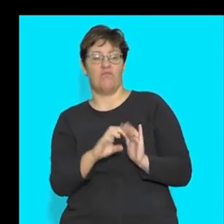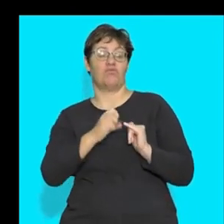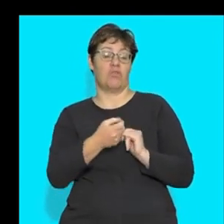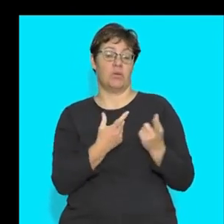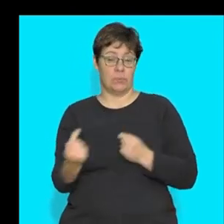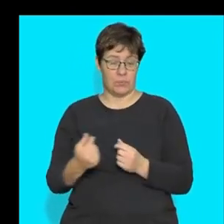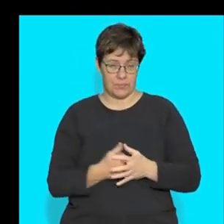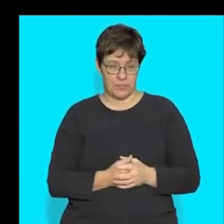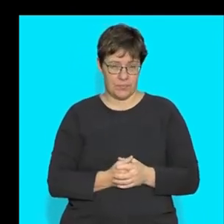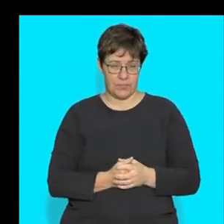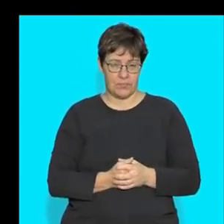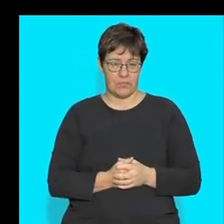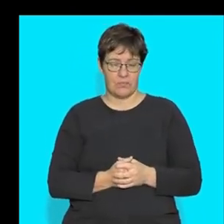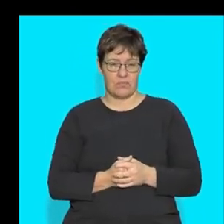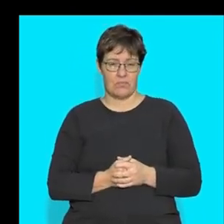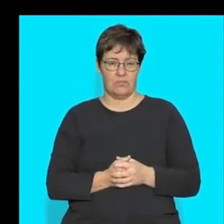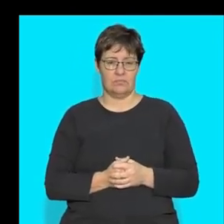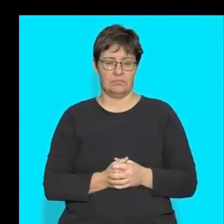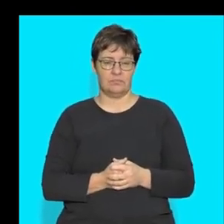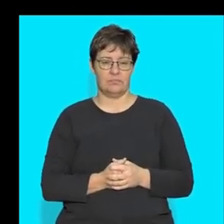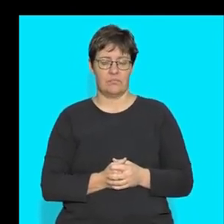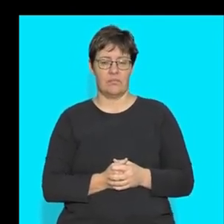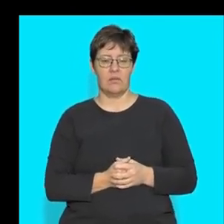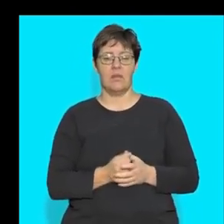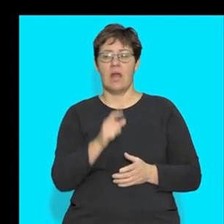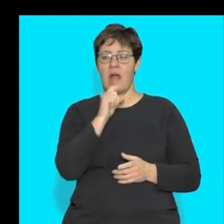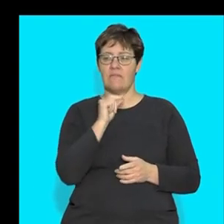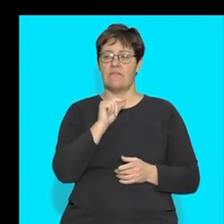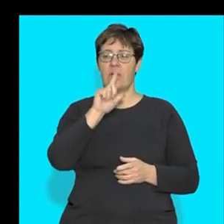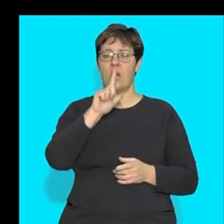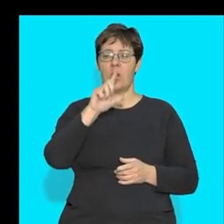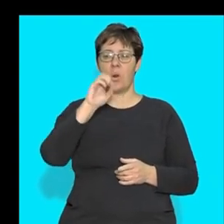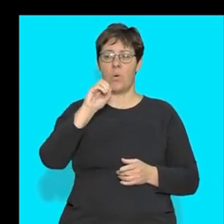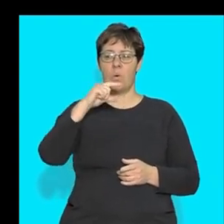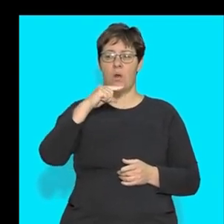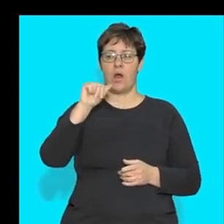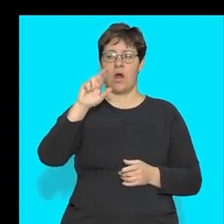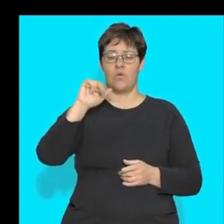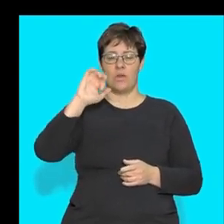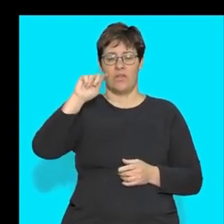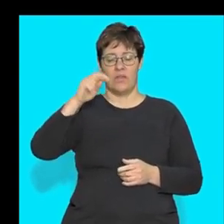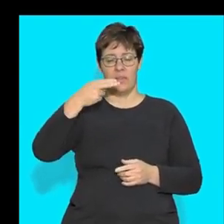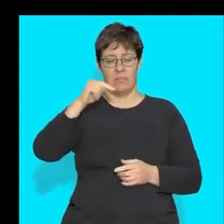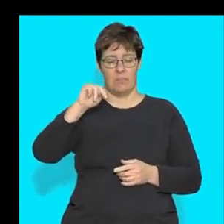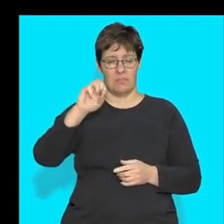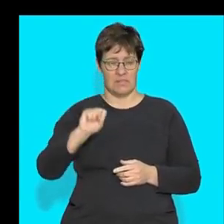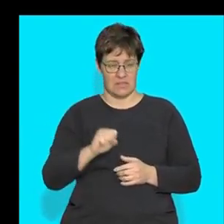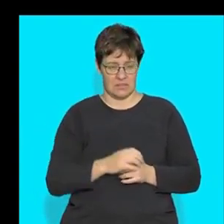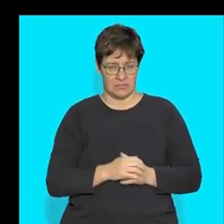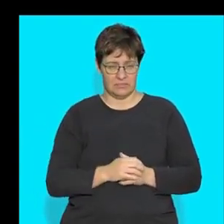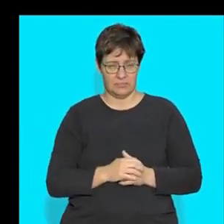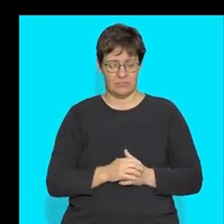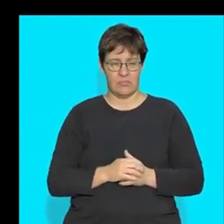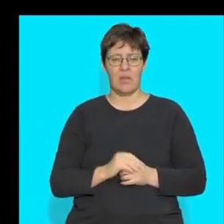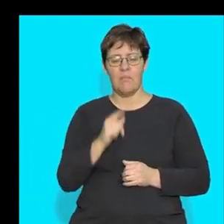draw. Now, we have what we call the logarithms that we need to remember, right? But this is actually